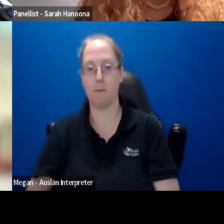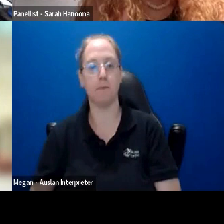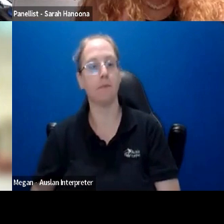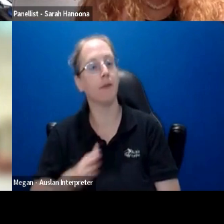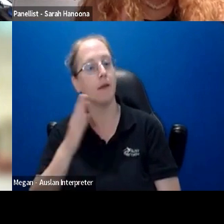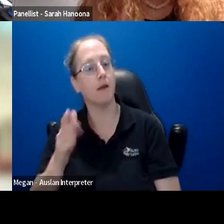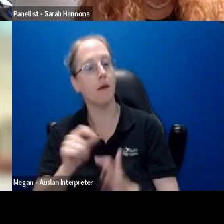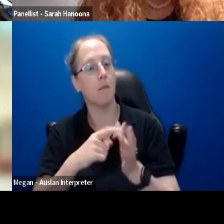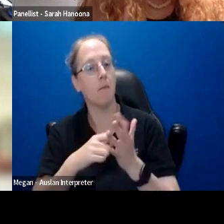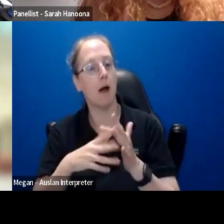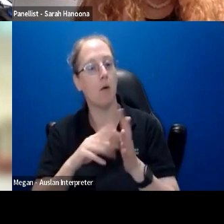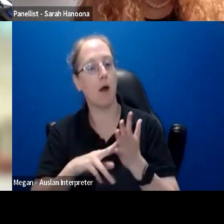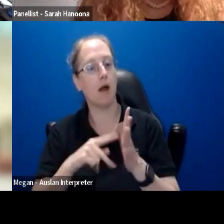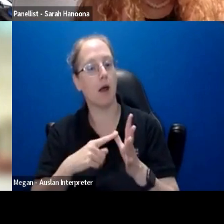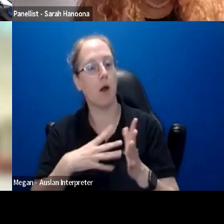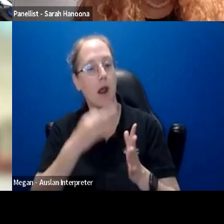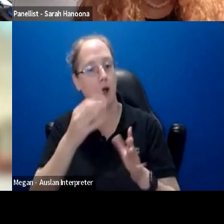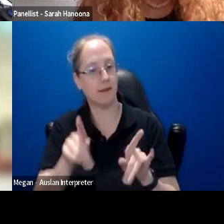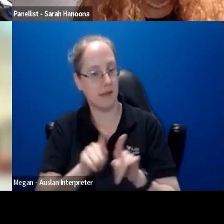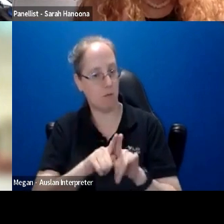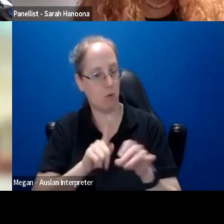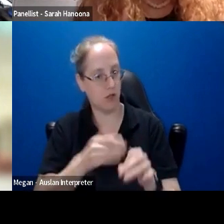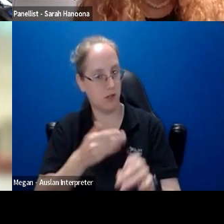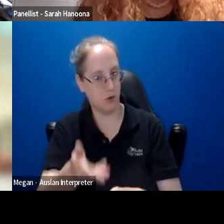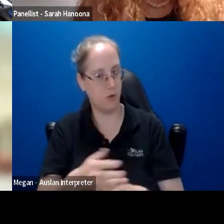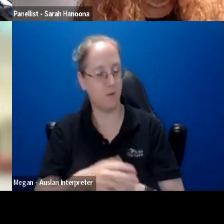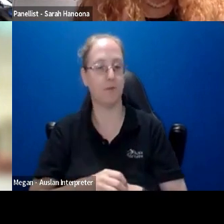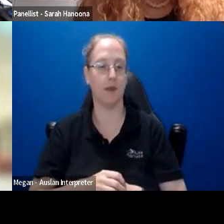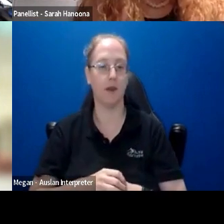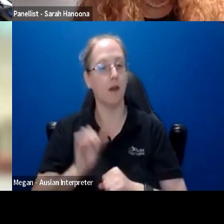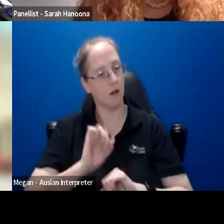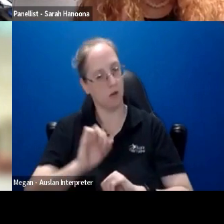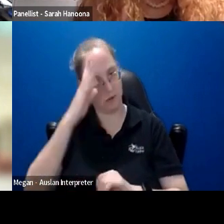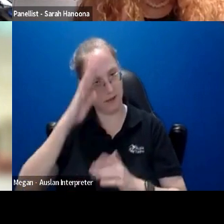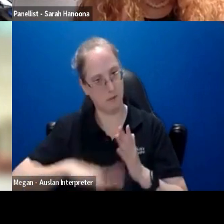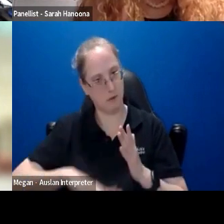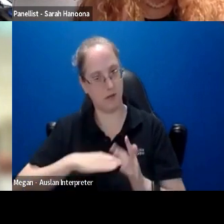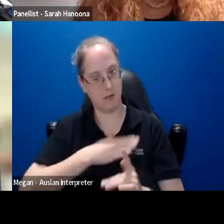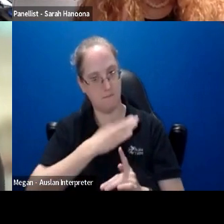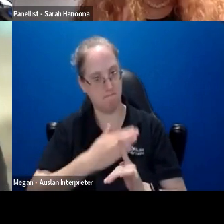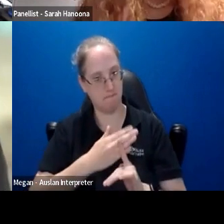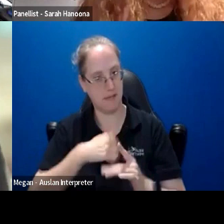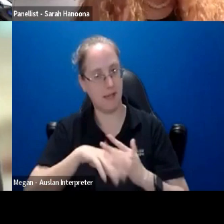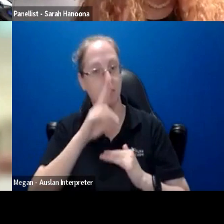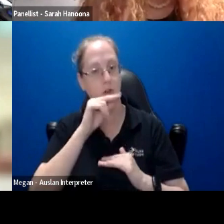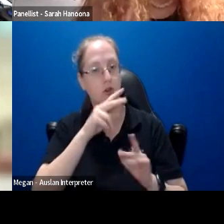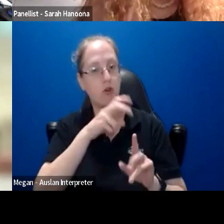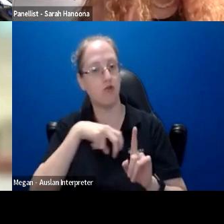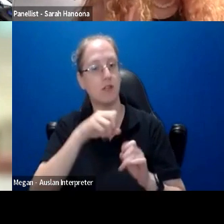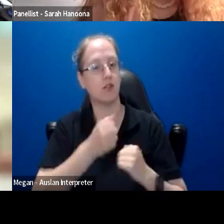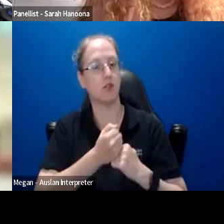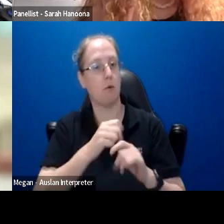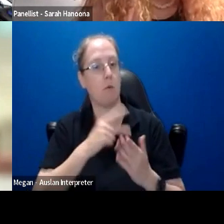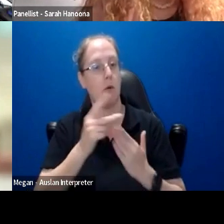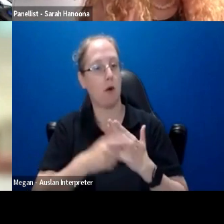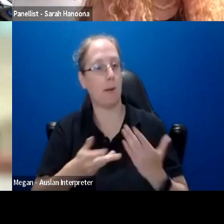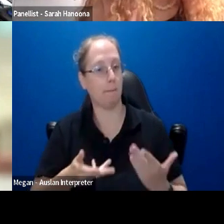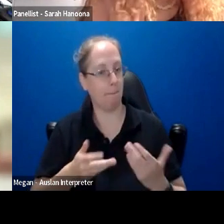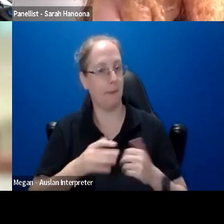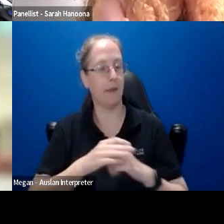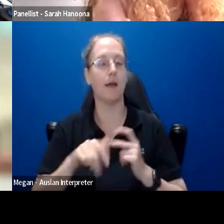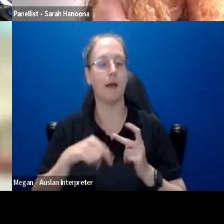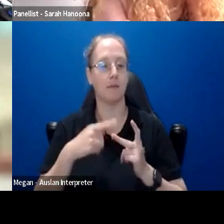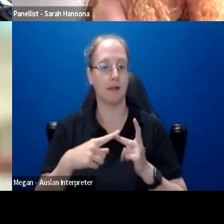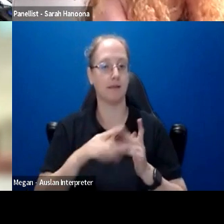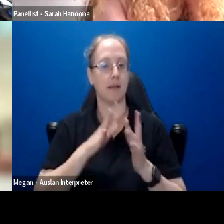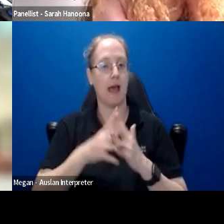like to ask you the same question if I could. So what was your experience like in the Youth Transition Support Program, and how did